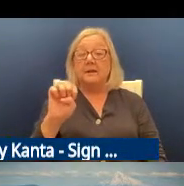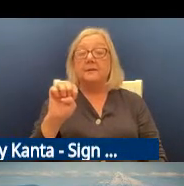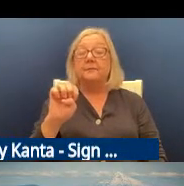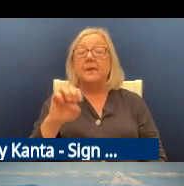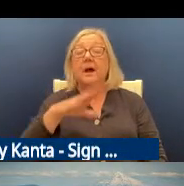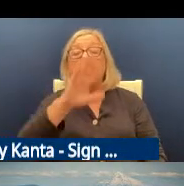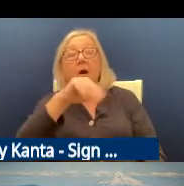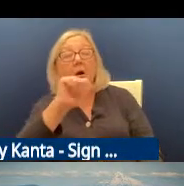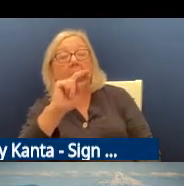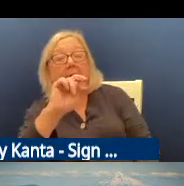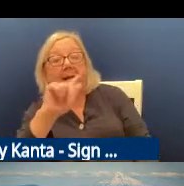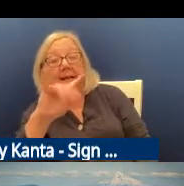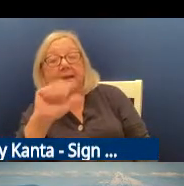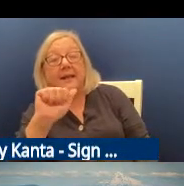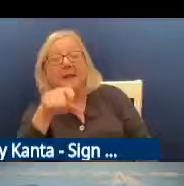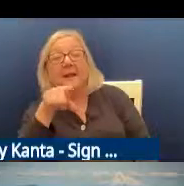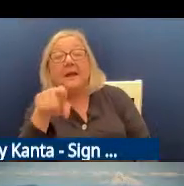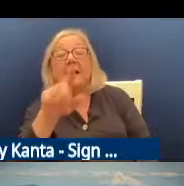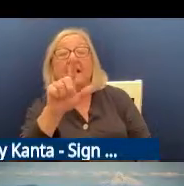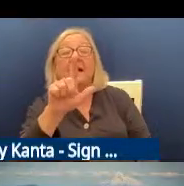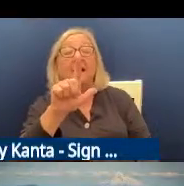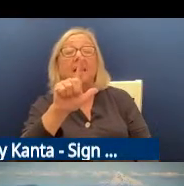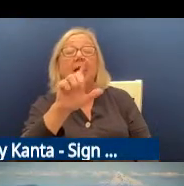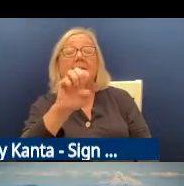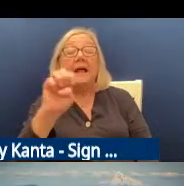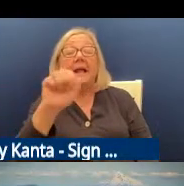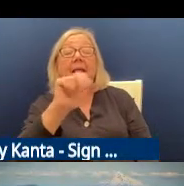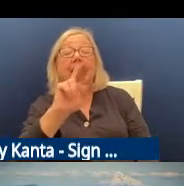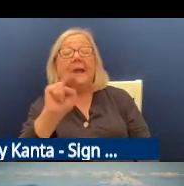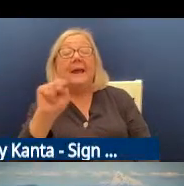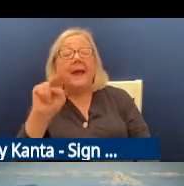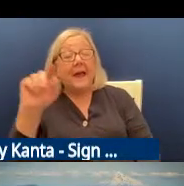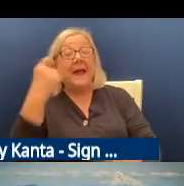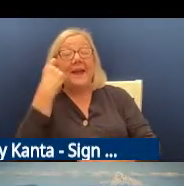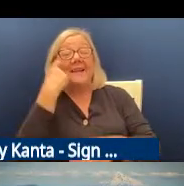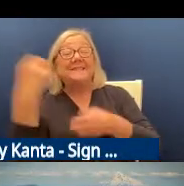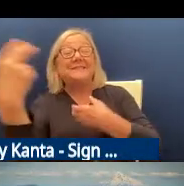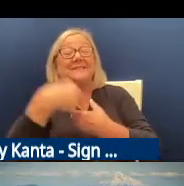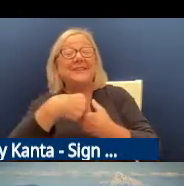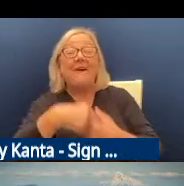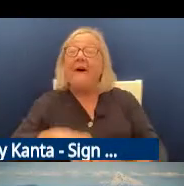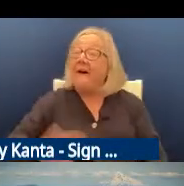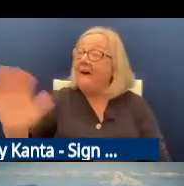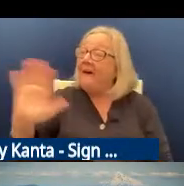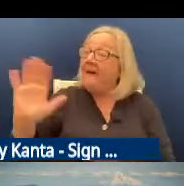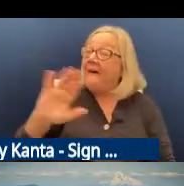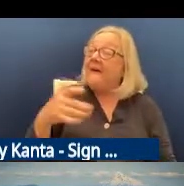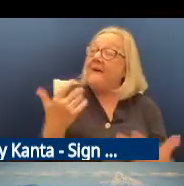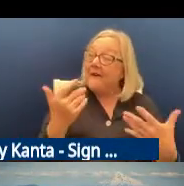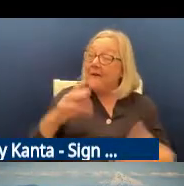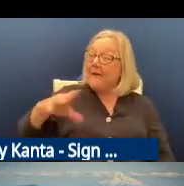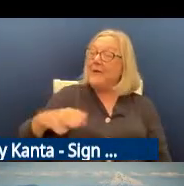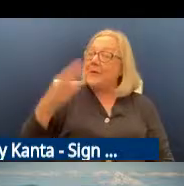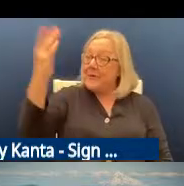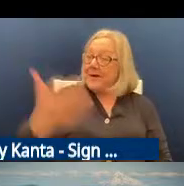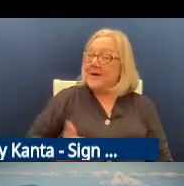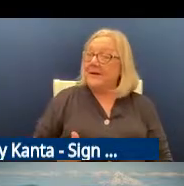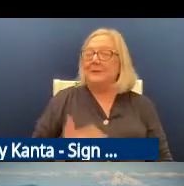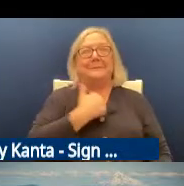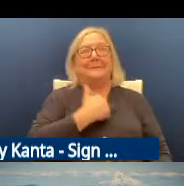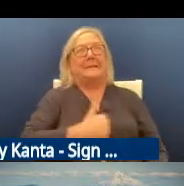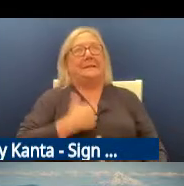looks like Leanne was able to join us. Oh, okay. Leanne, welcome. Hi, morning. Sorry, I was having technical difficulties,